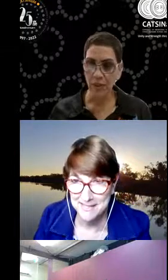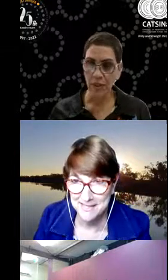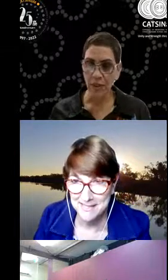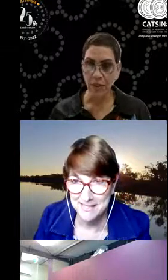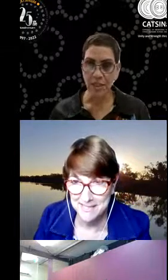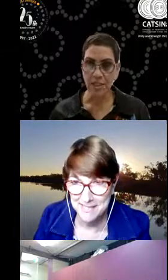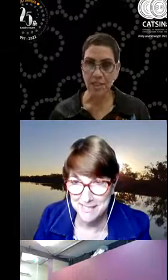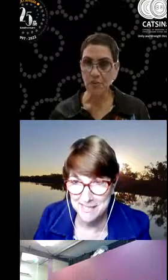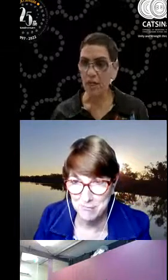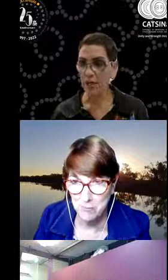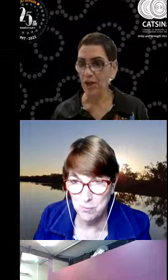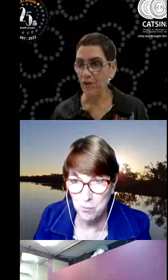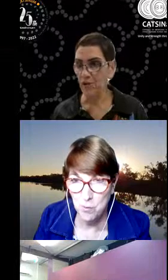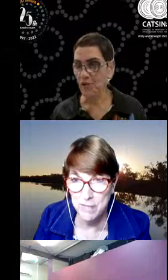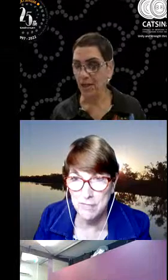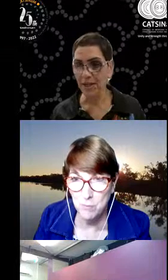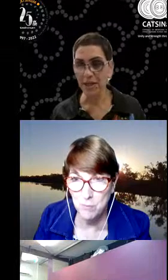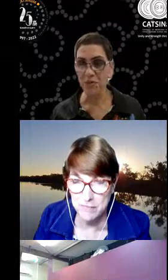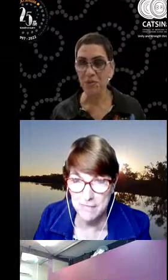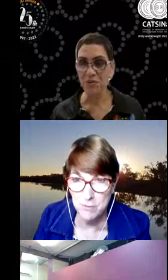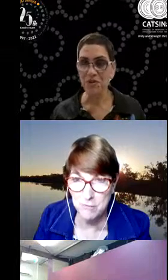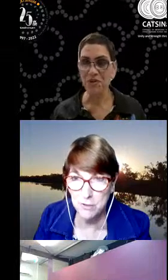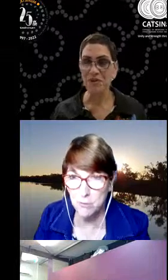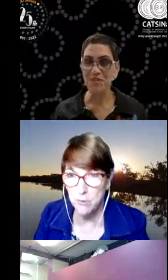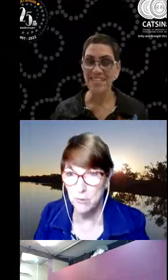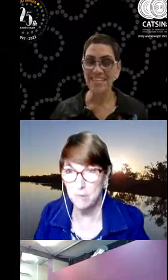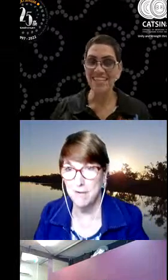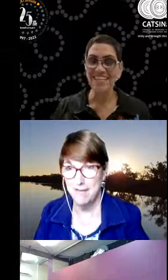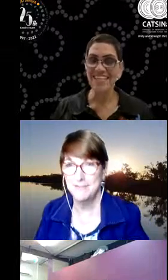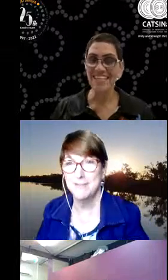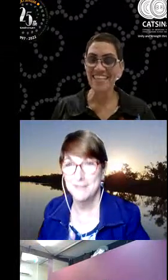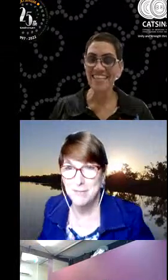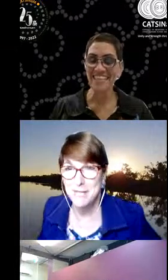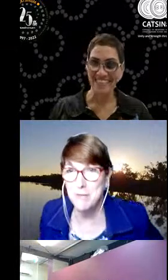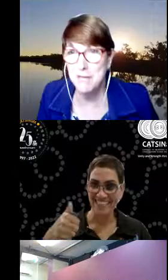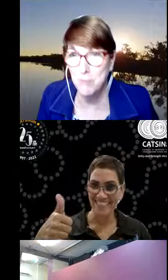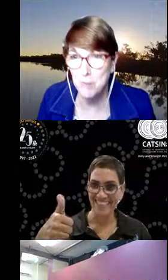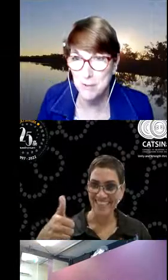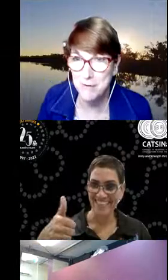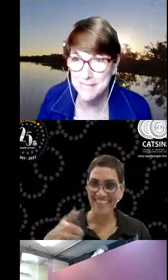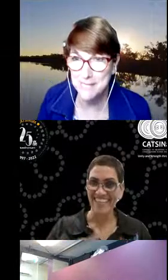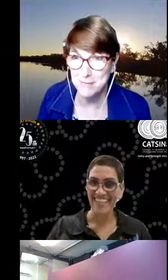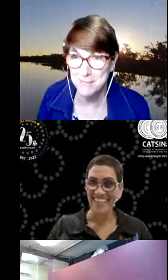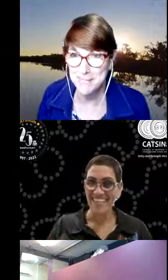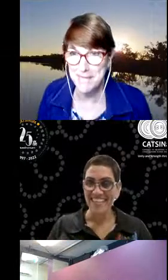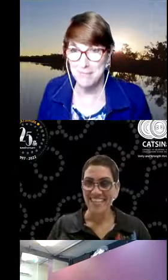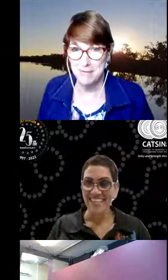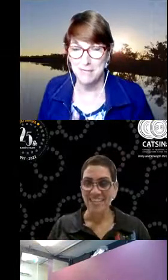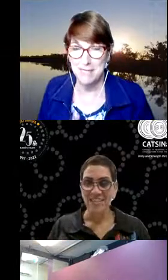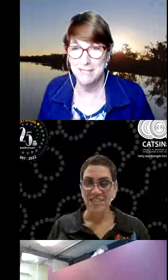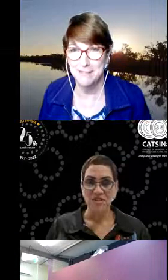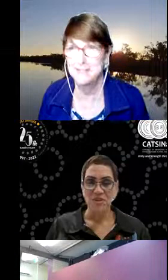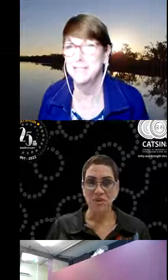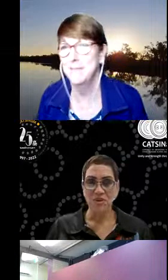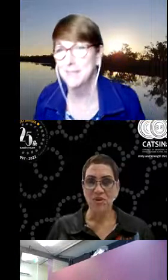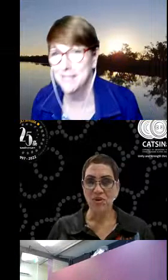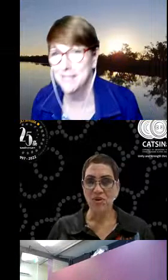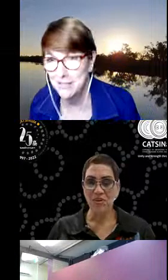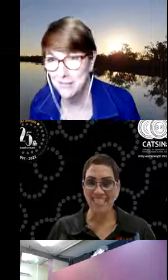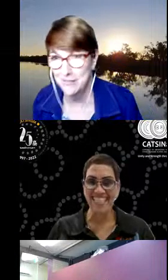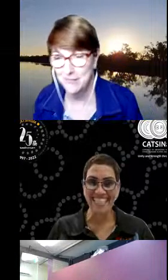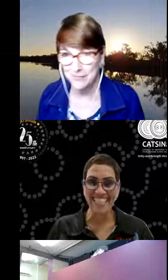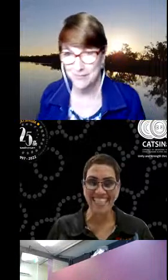Or let's give it one go, and if we don't get it, we'll move on. I think we've got a workaround. We think we have a workaround, so we'll see how we go with Auntie Dolphin.